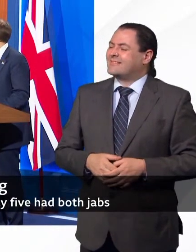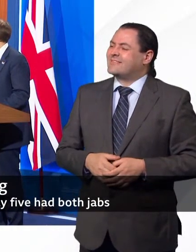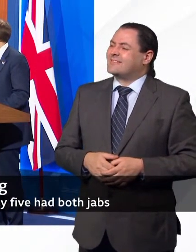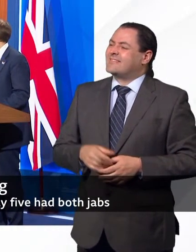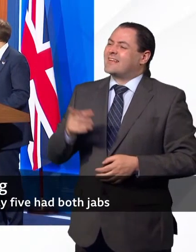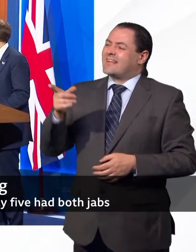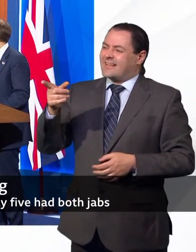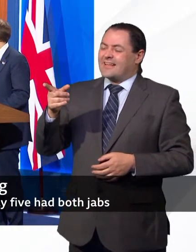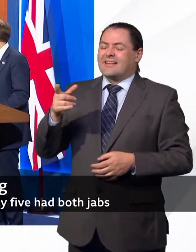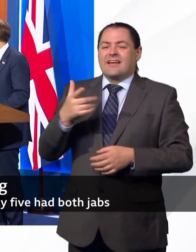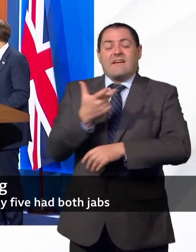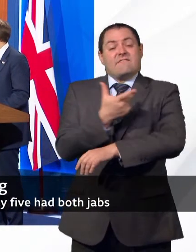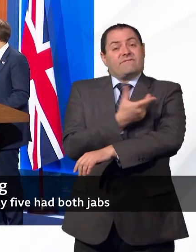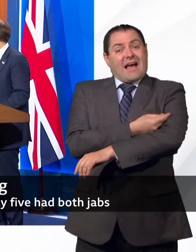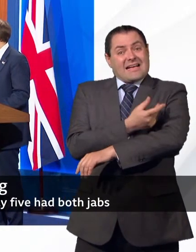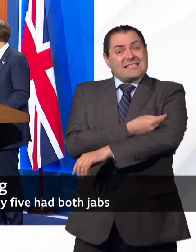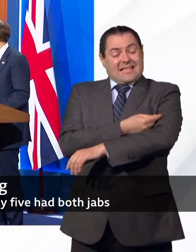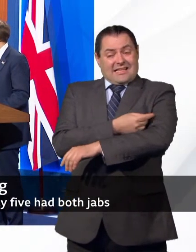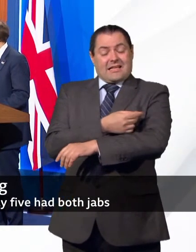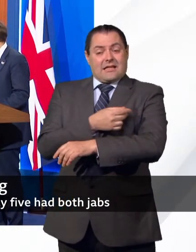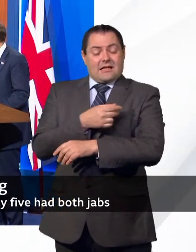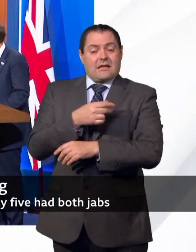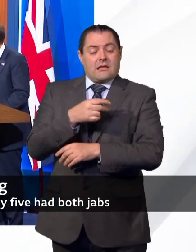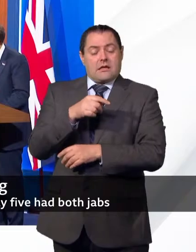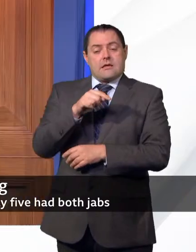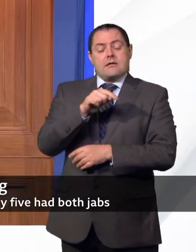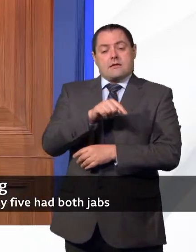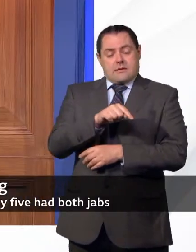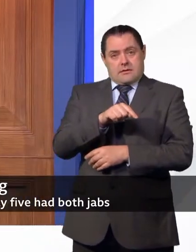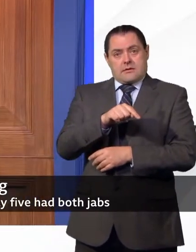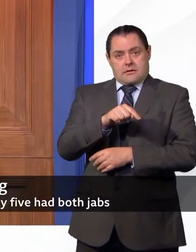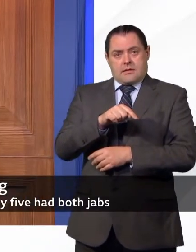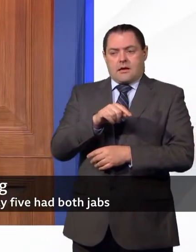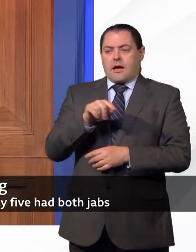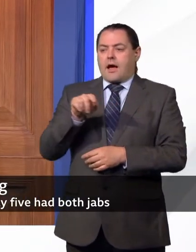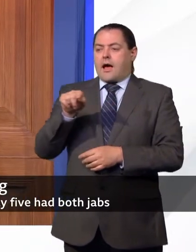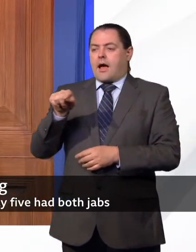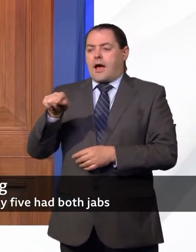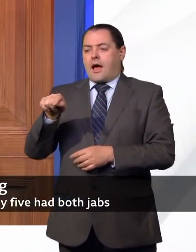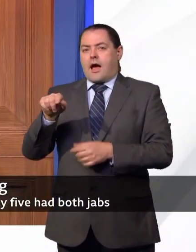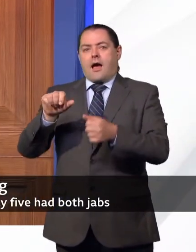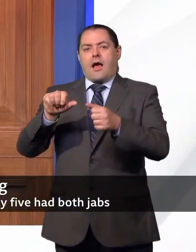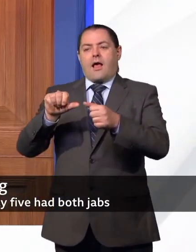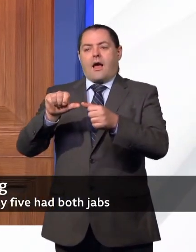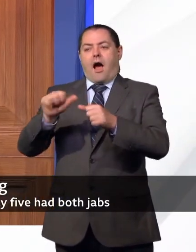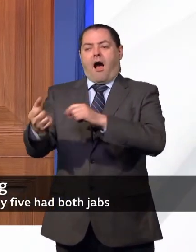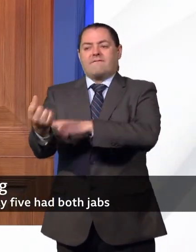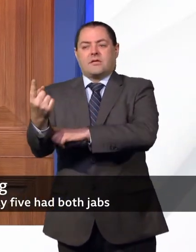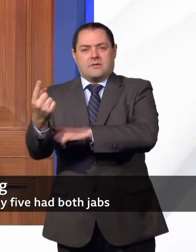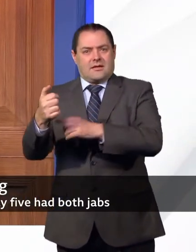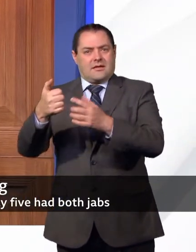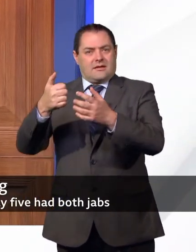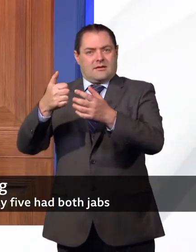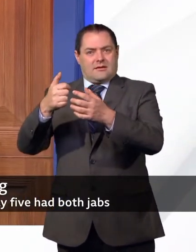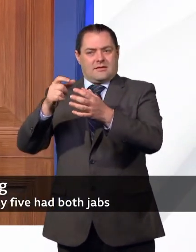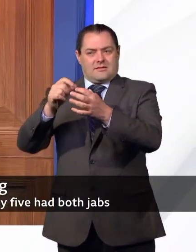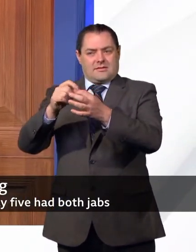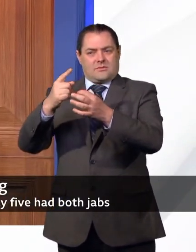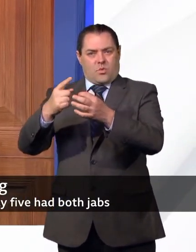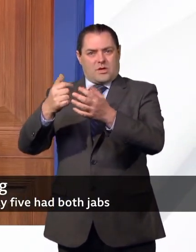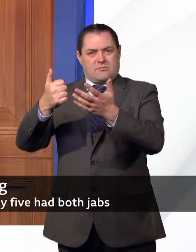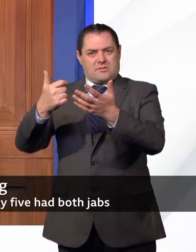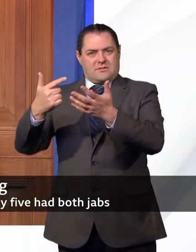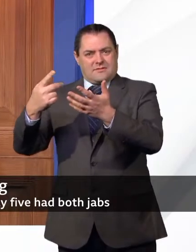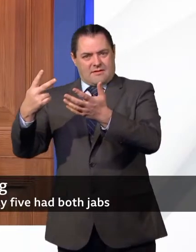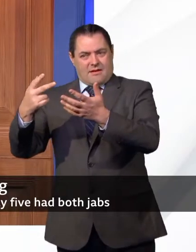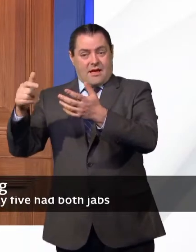effectiveness prior to the variant, the 617.2 becoming the predominant one, was around 80 to